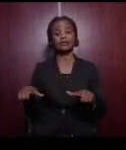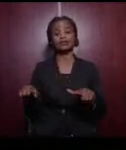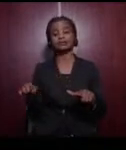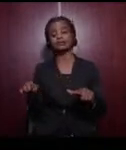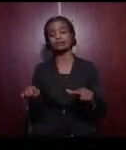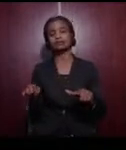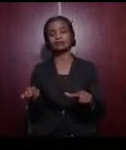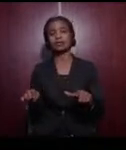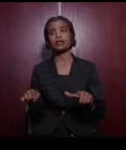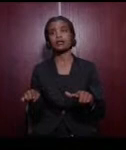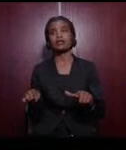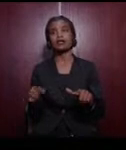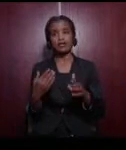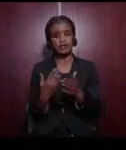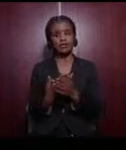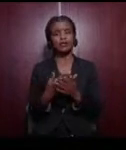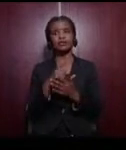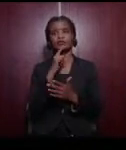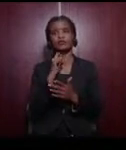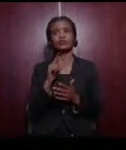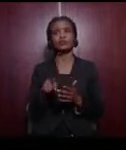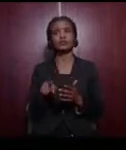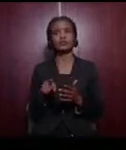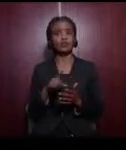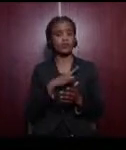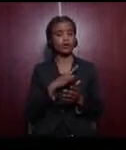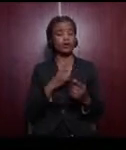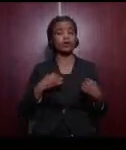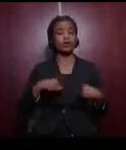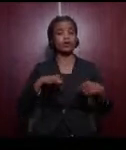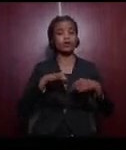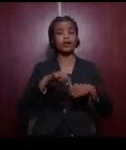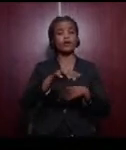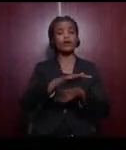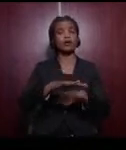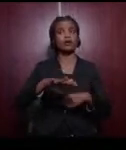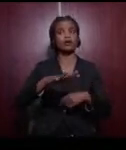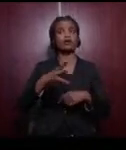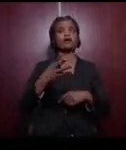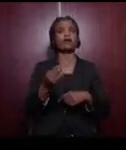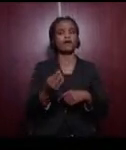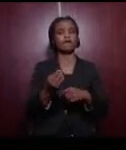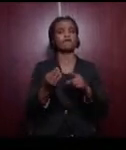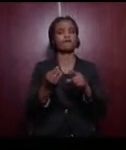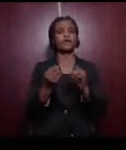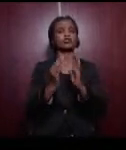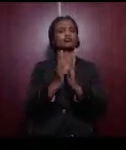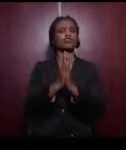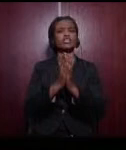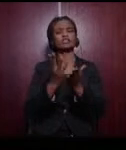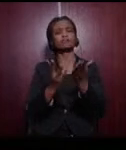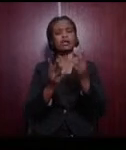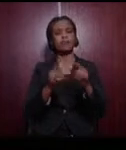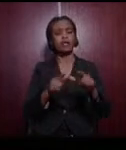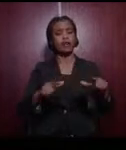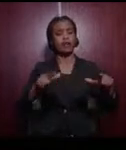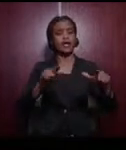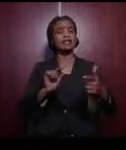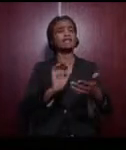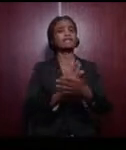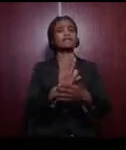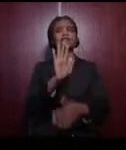If you look at our area, the Kerek, D15, the land is at Kerek D15, Mara land of